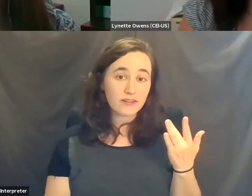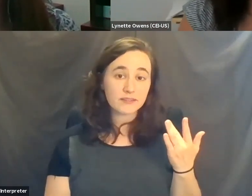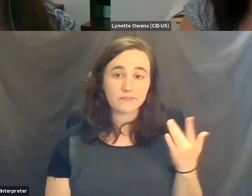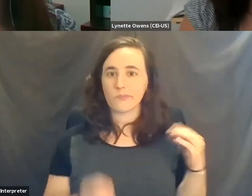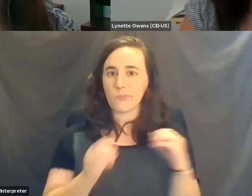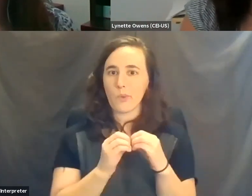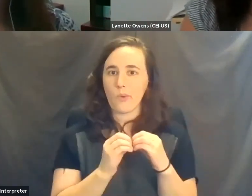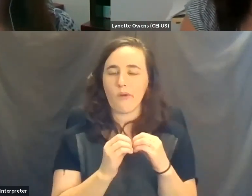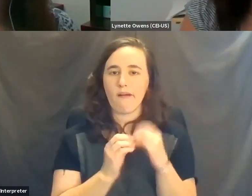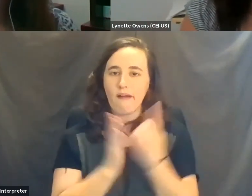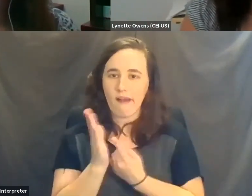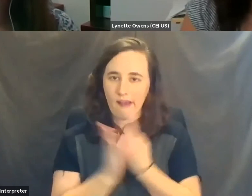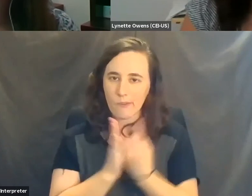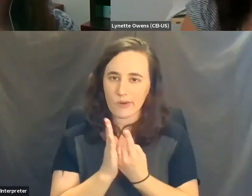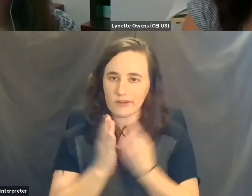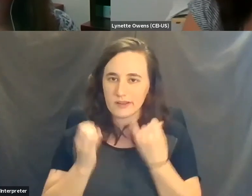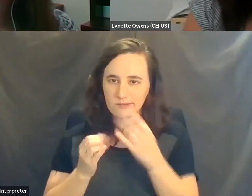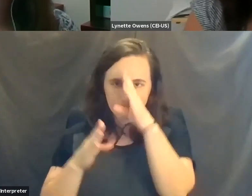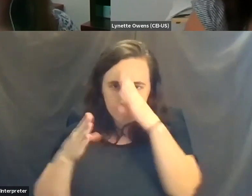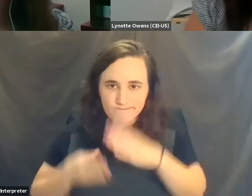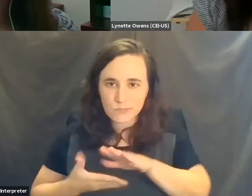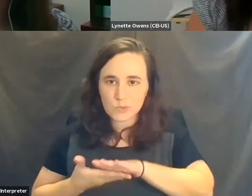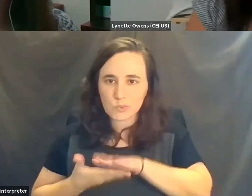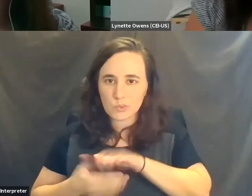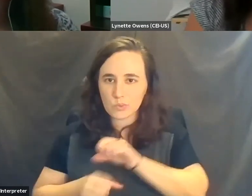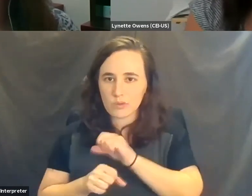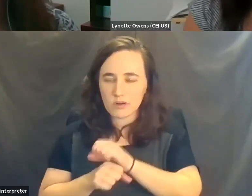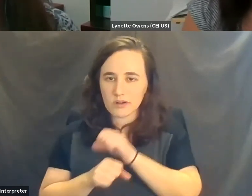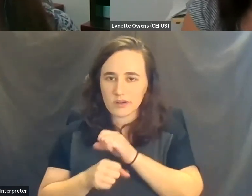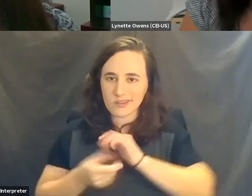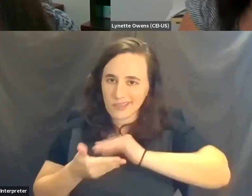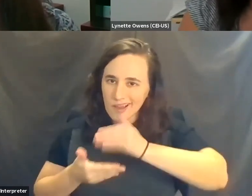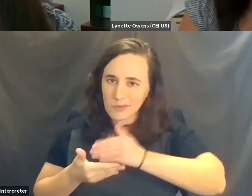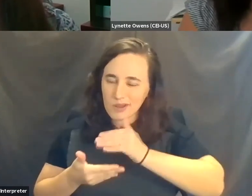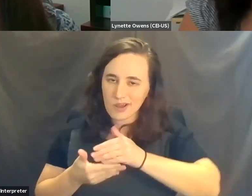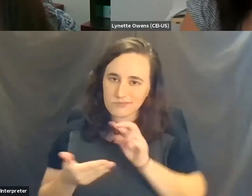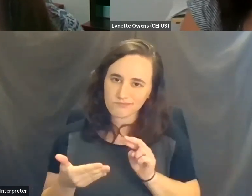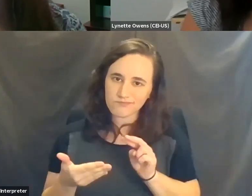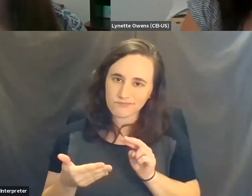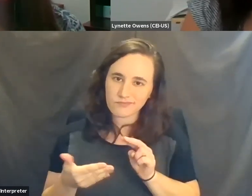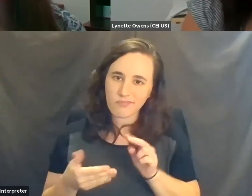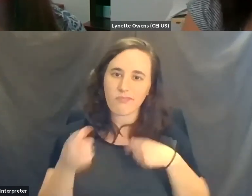be required of schoolwork now instead of Roblox.